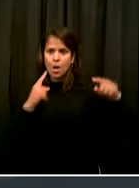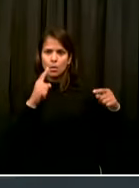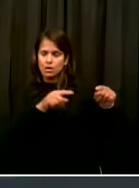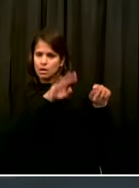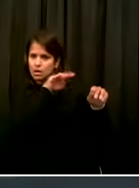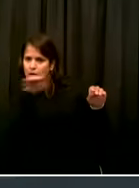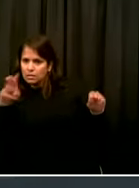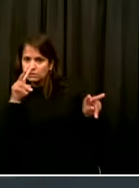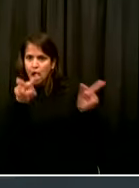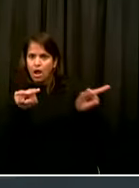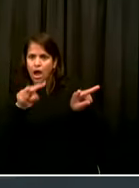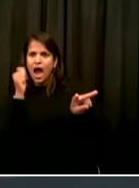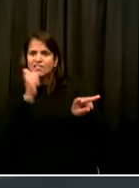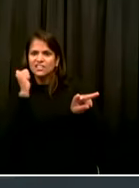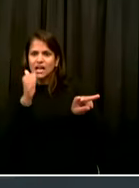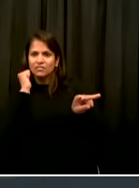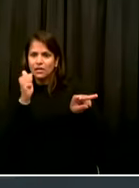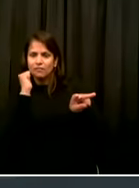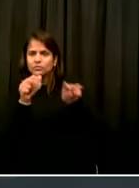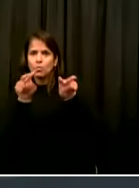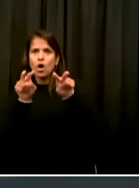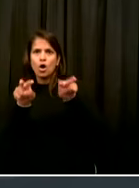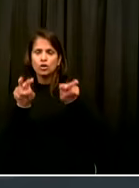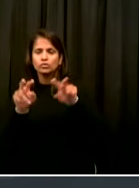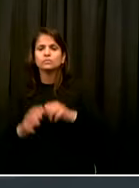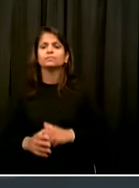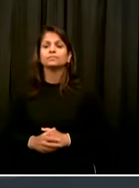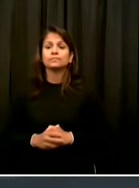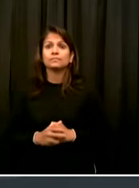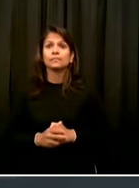new cases remain as low as possible.